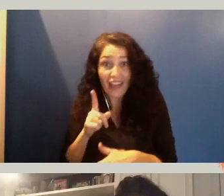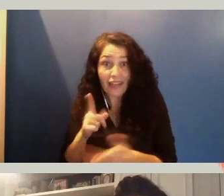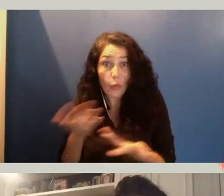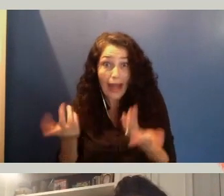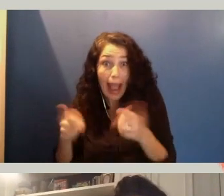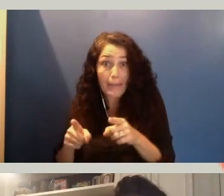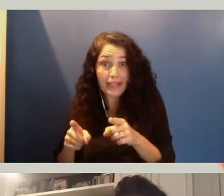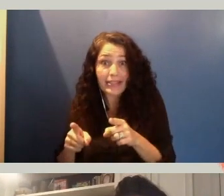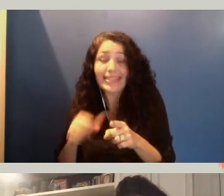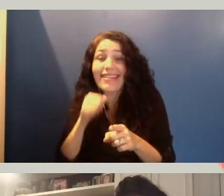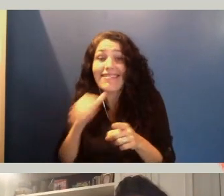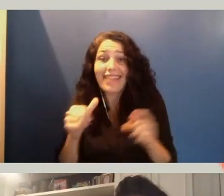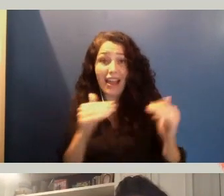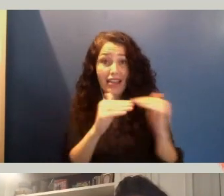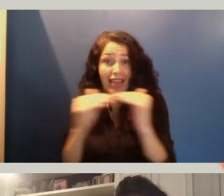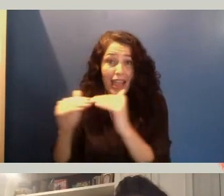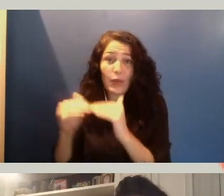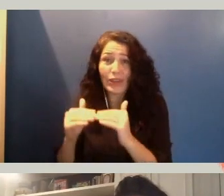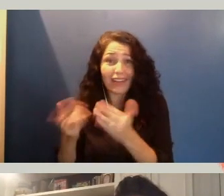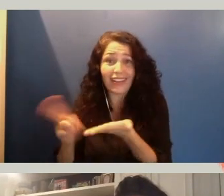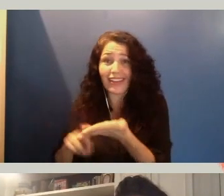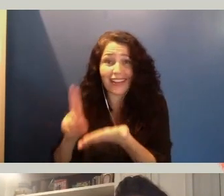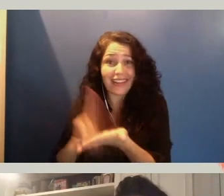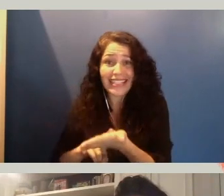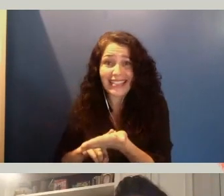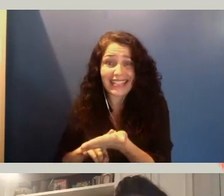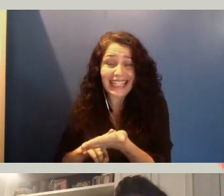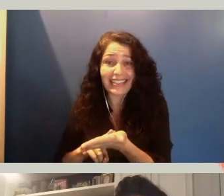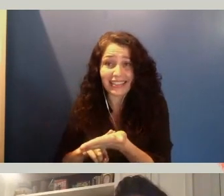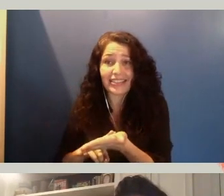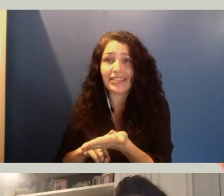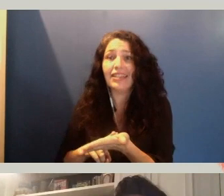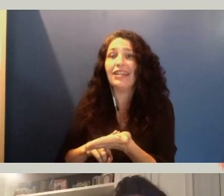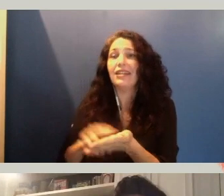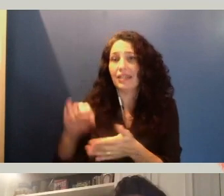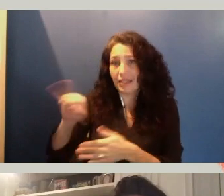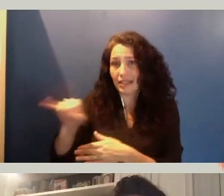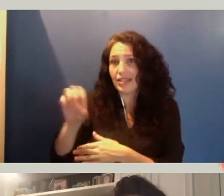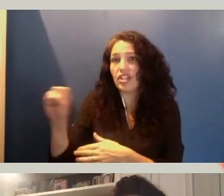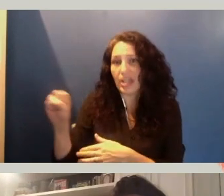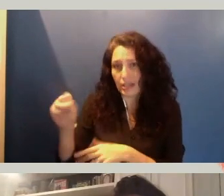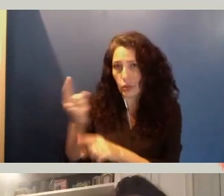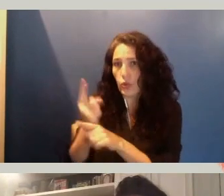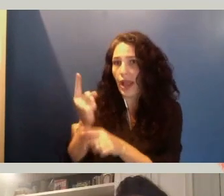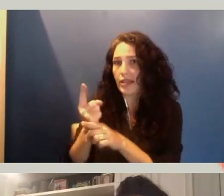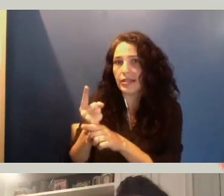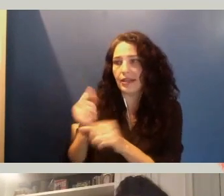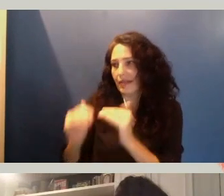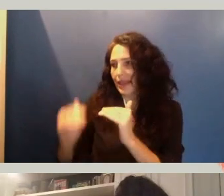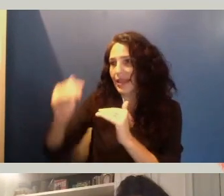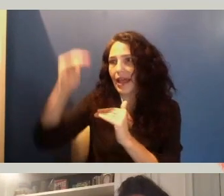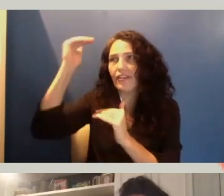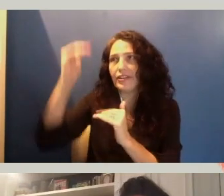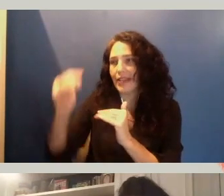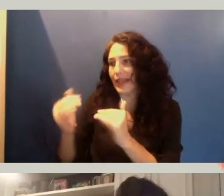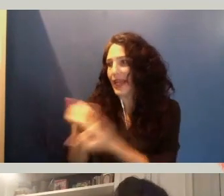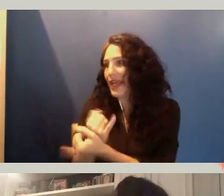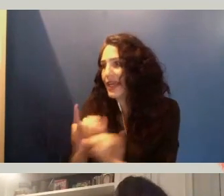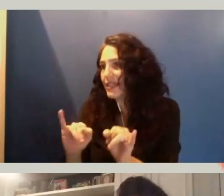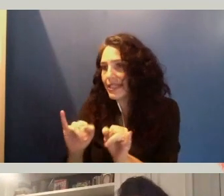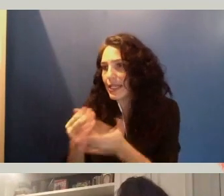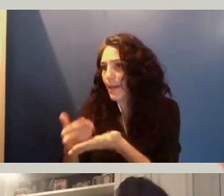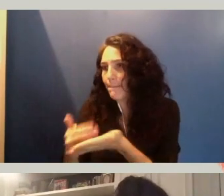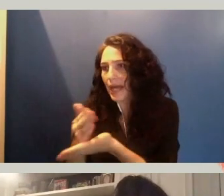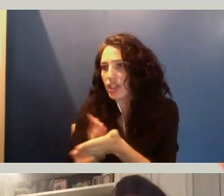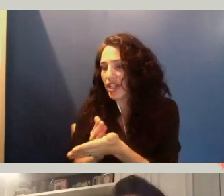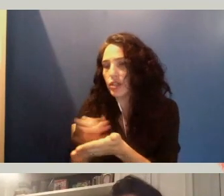Yeah. And at so many levels, whether we're talking about the fees we have in indie budgets, the price point we're selling films at,